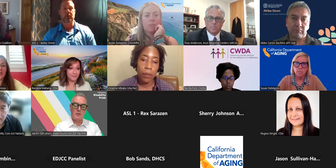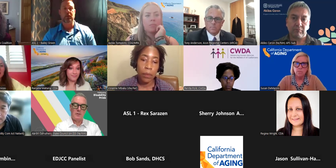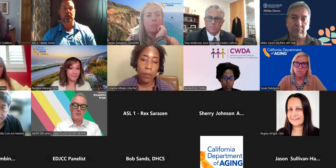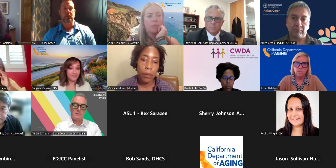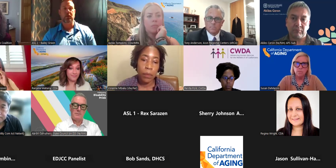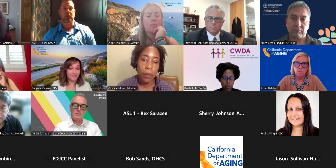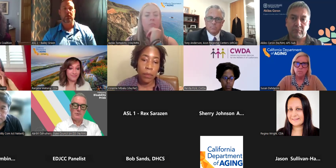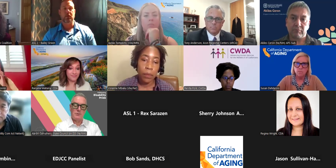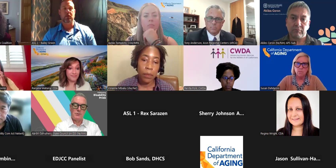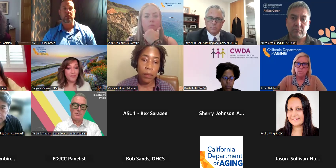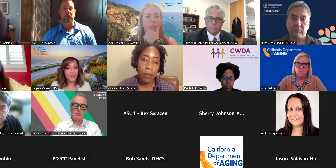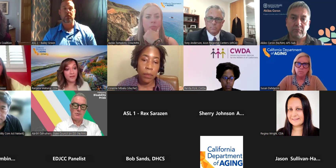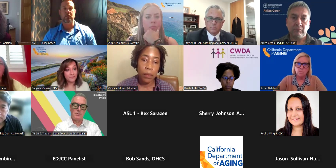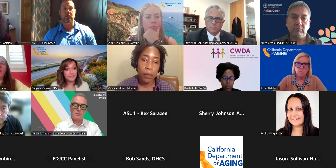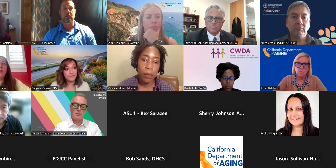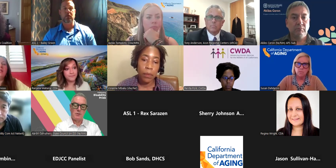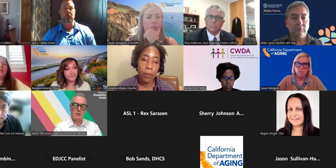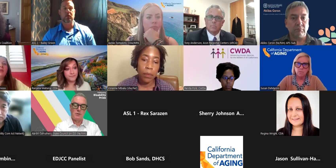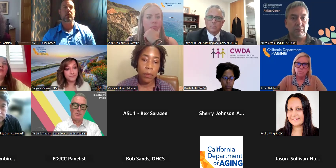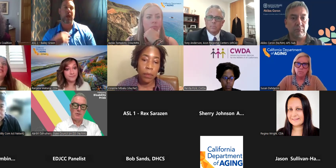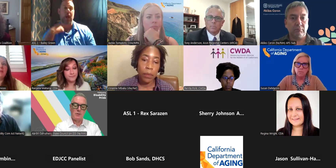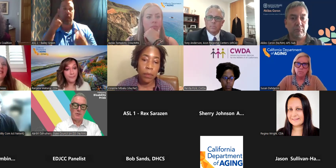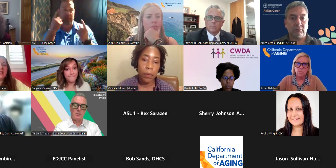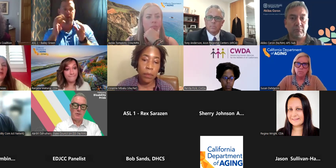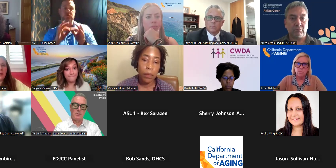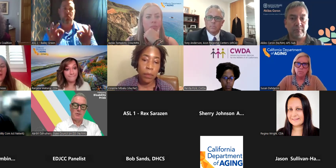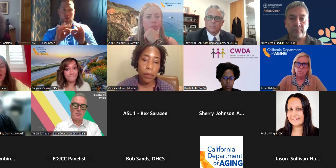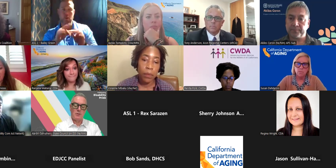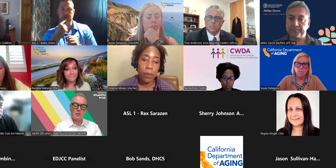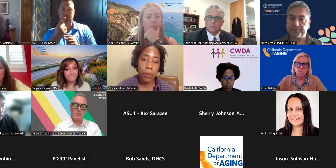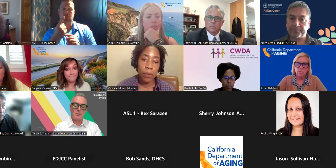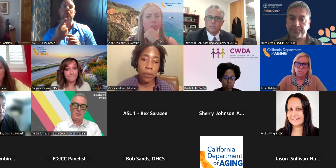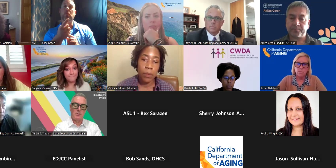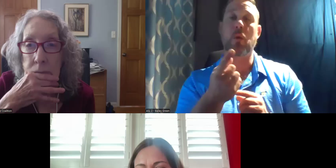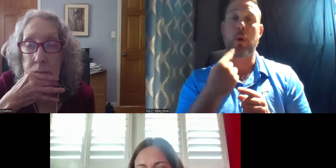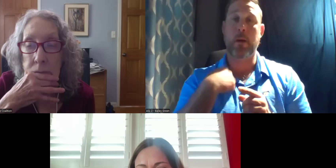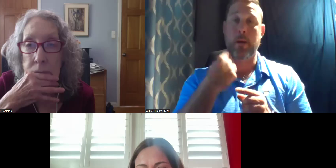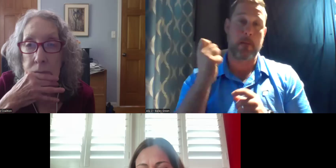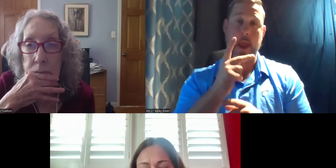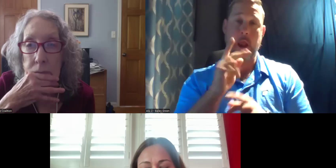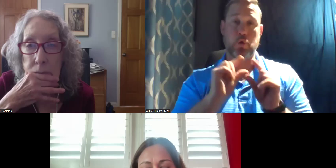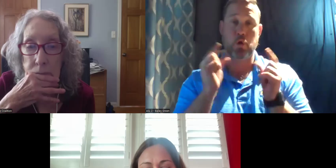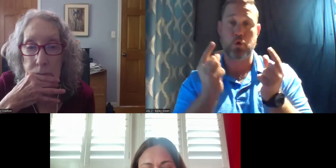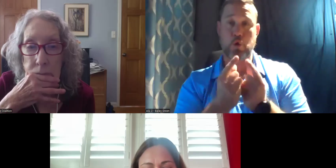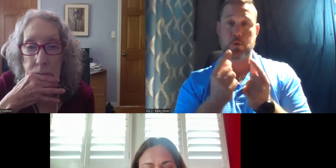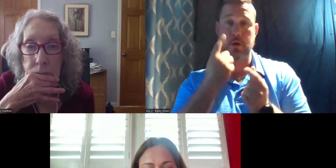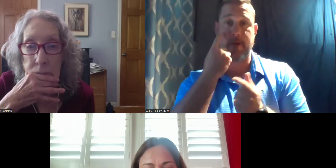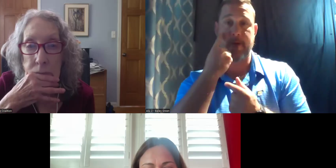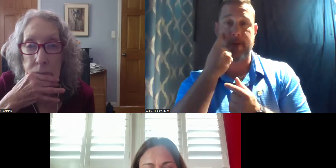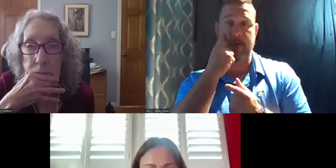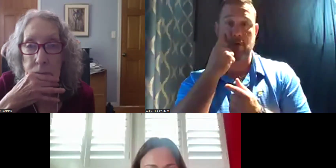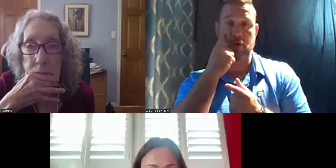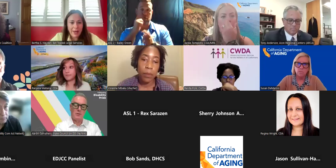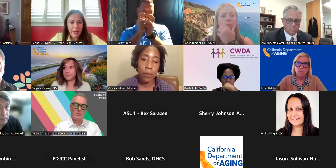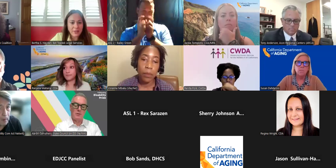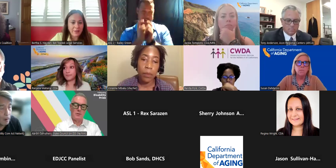Yeah, I think it's important, Lisa, like you said, when we do something as we go back into our groups and further refine the